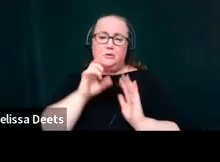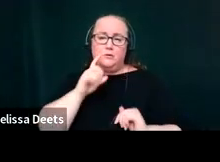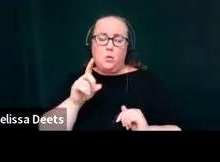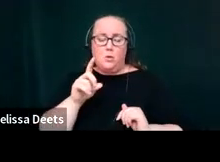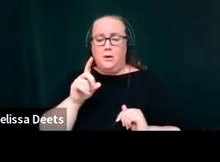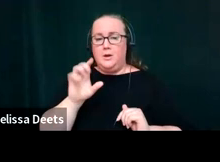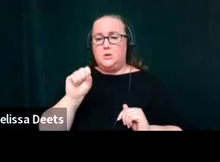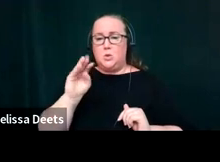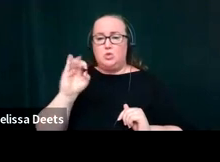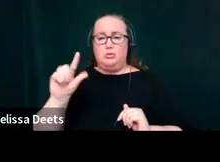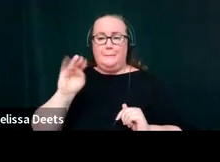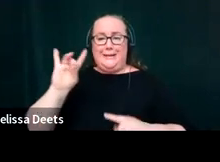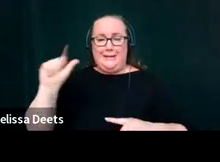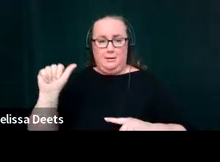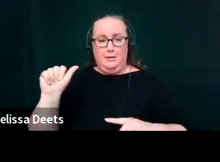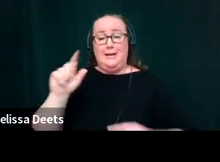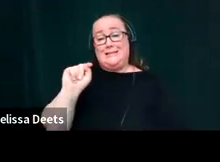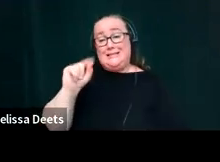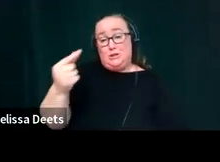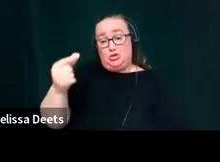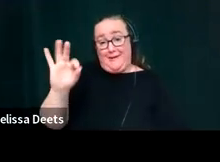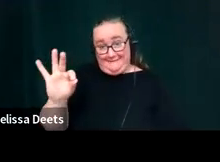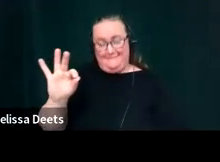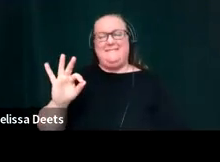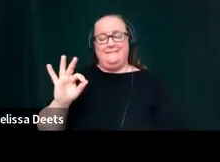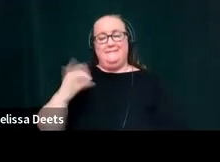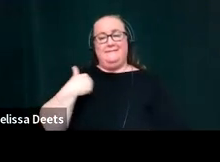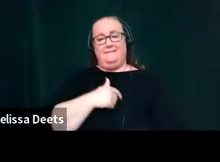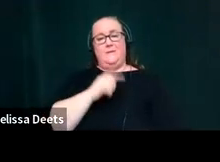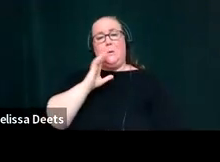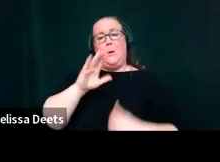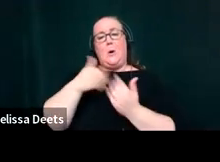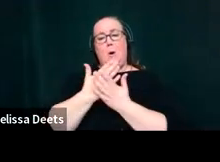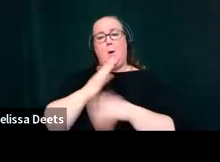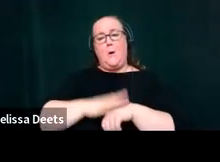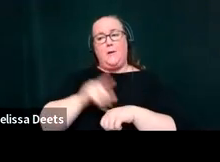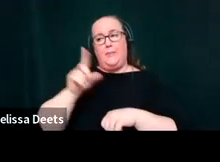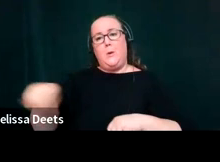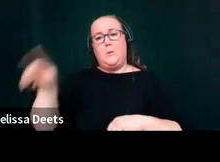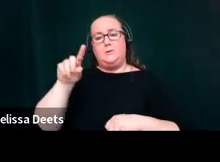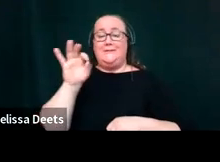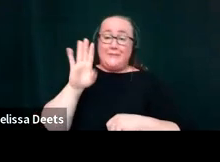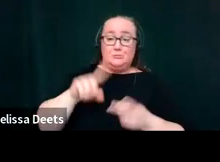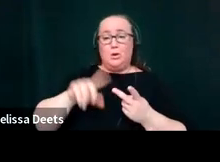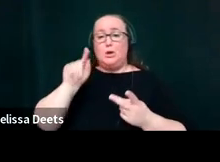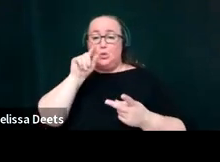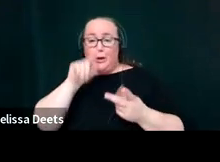And TGF is on all of them. We are on Twitter, TikTok, Instagram, and Facebook. That's the way we